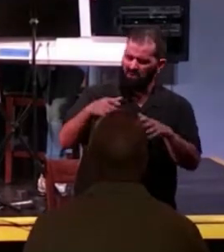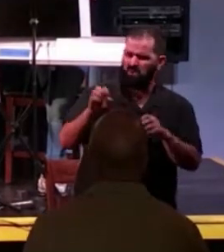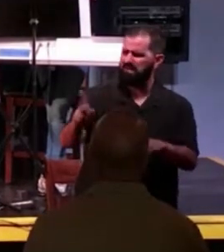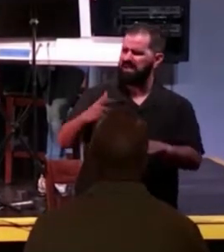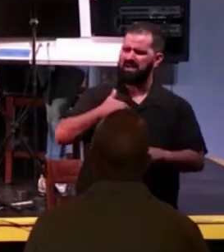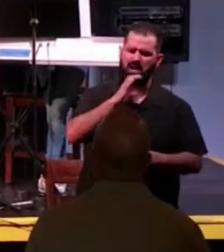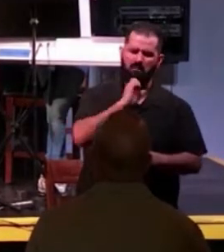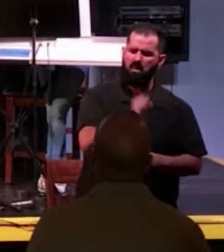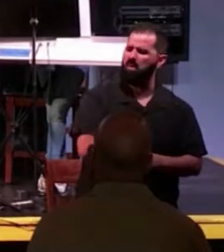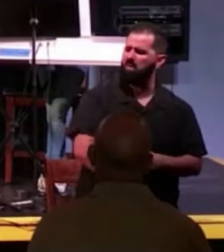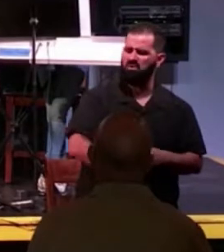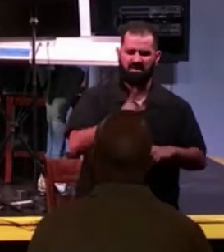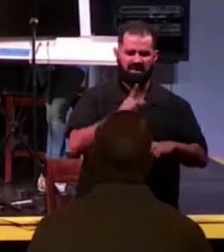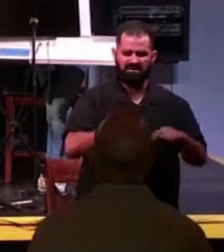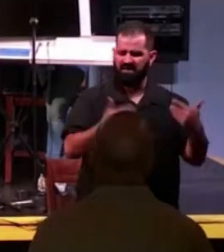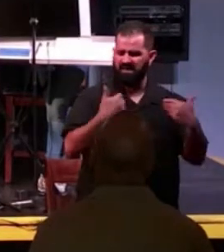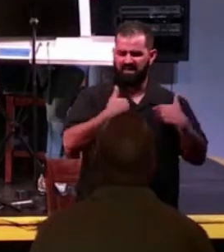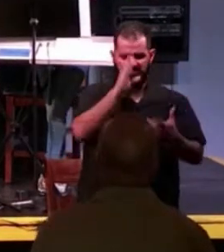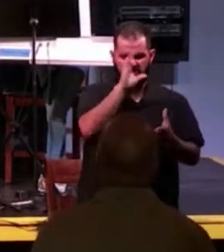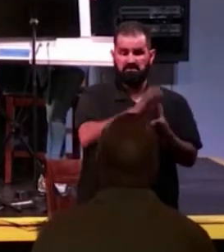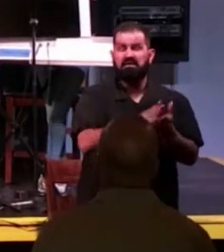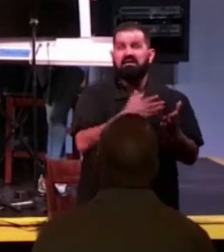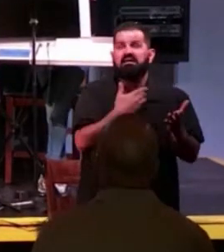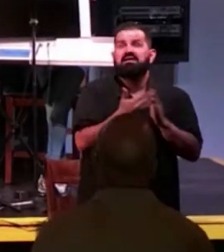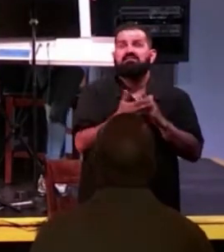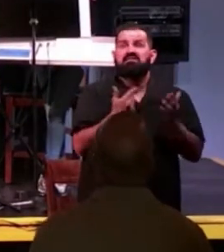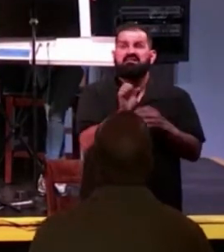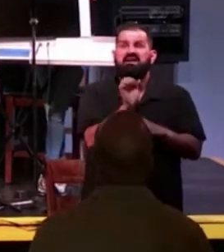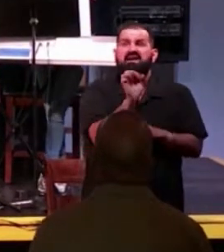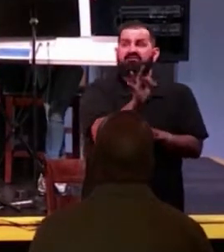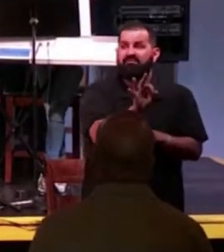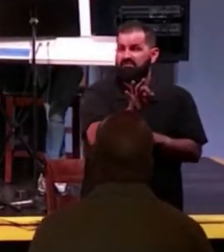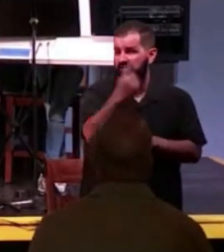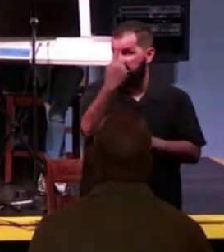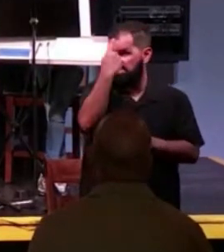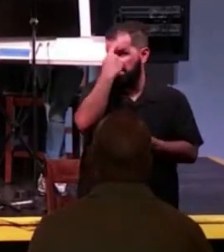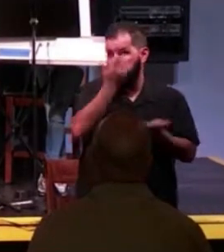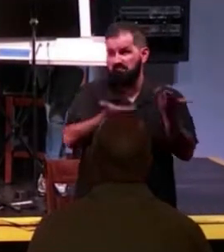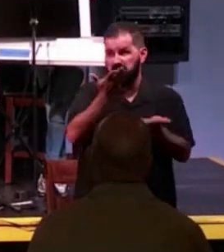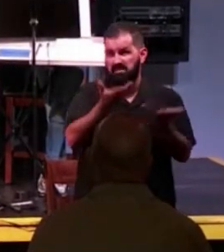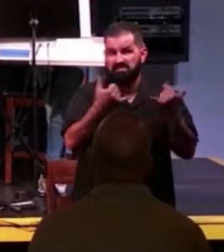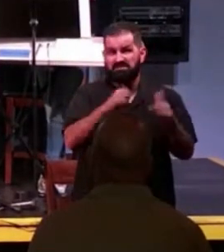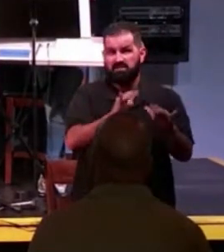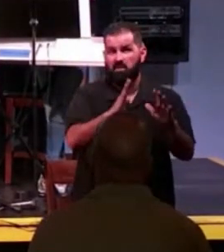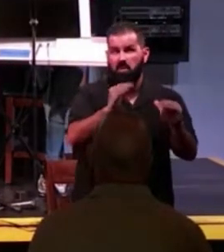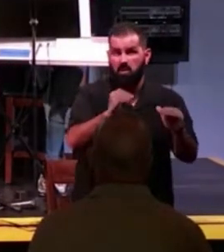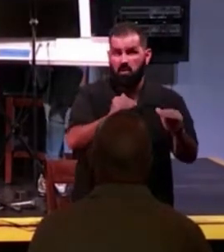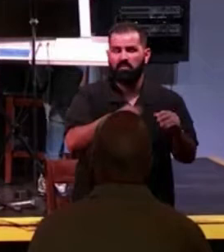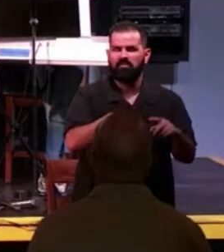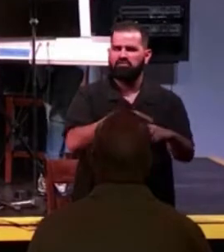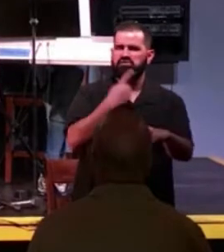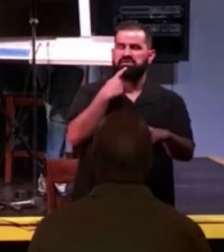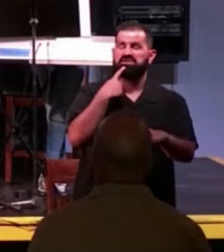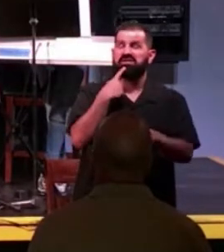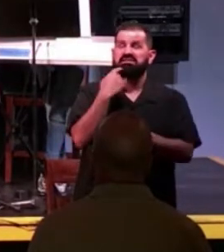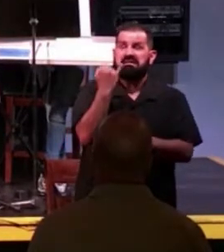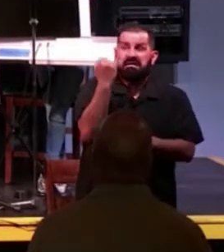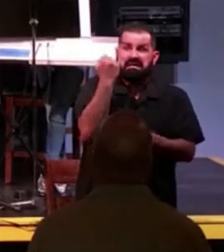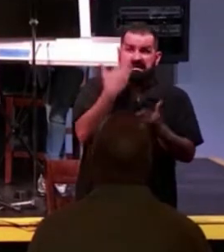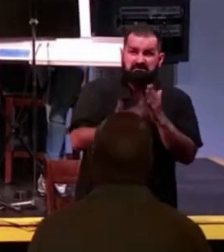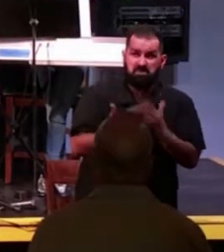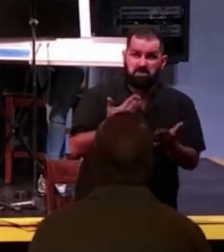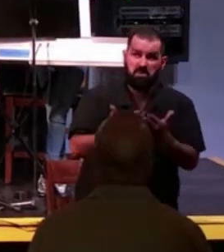too old to have another husband. Even if I thought there was still hope. Notice what she says here. Even